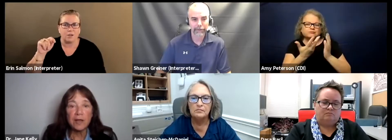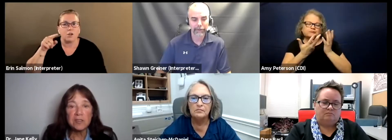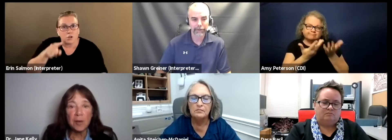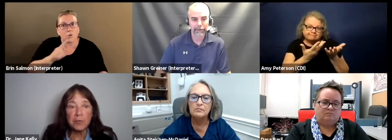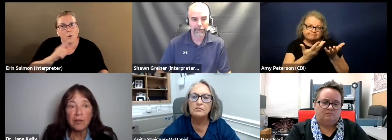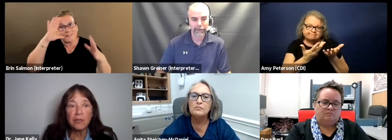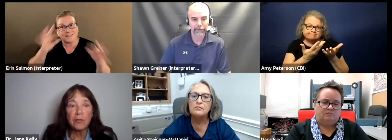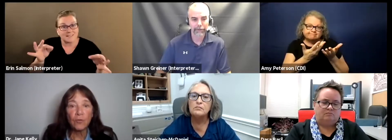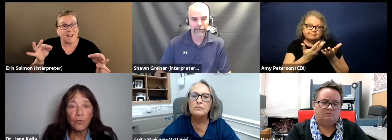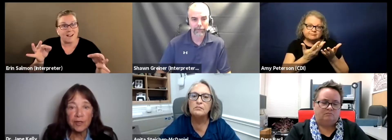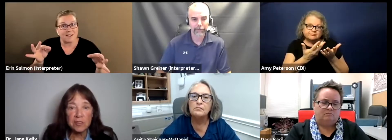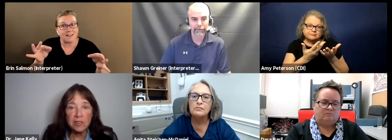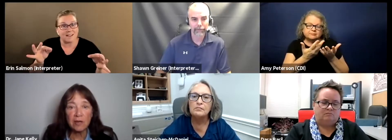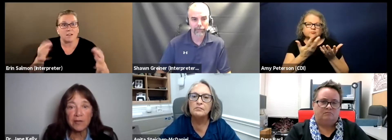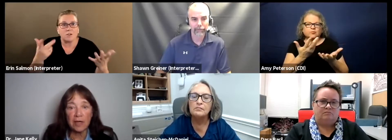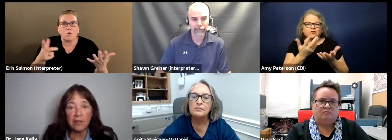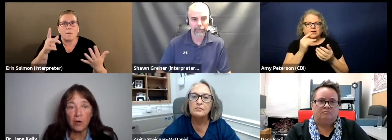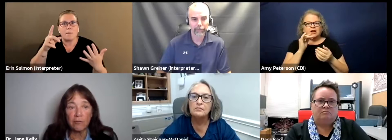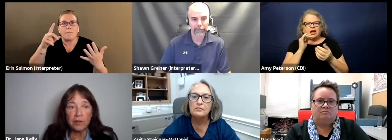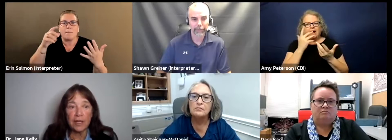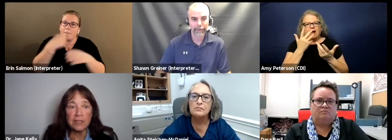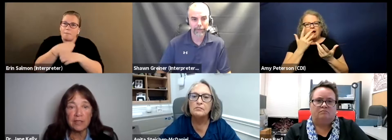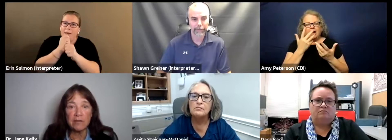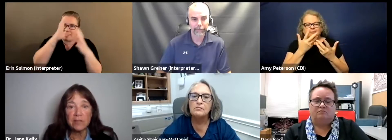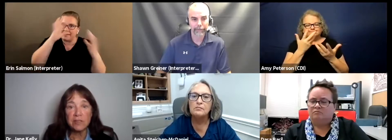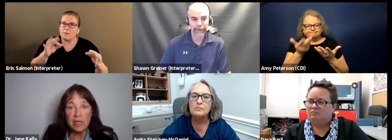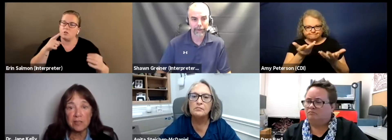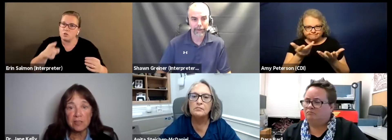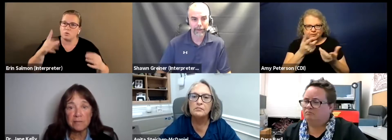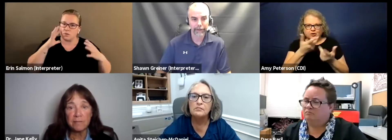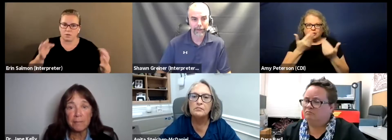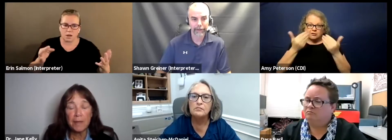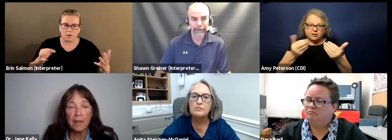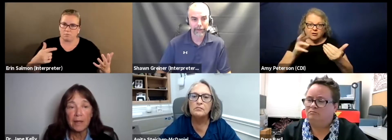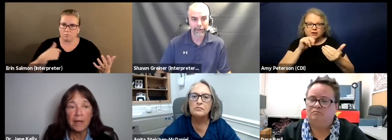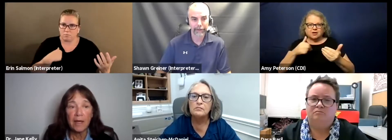that you accept the risk of getting COVID-19, the disease.